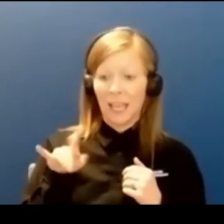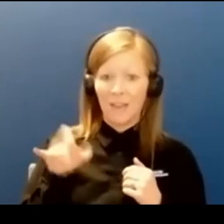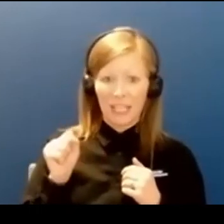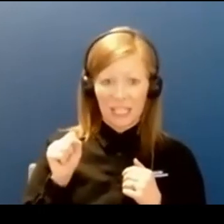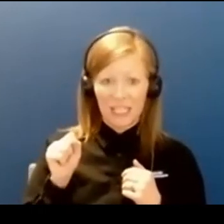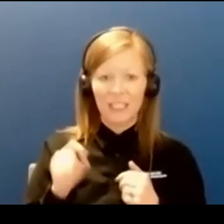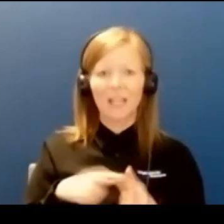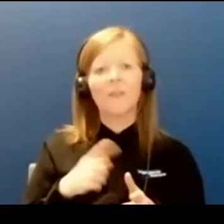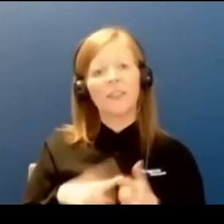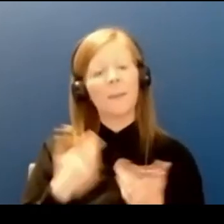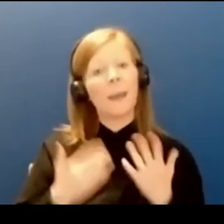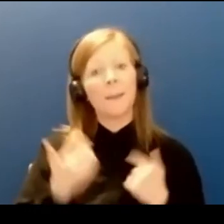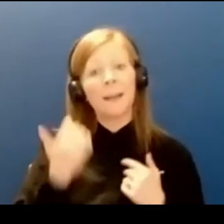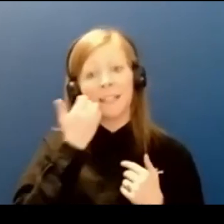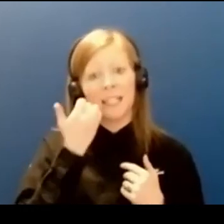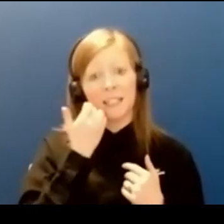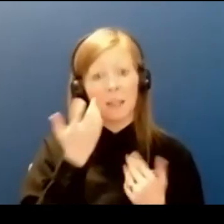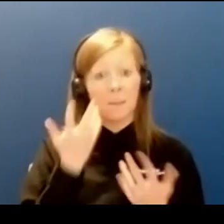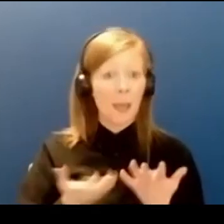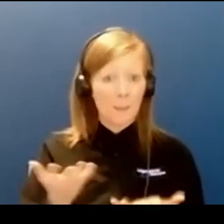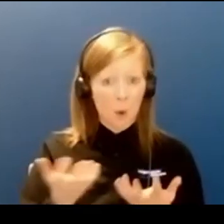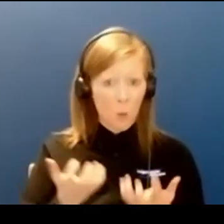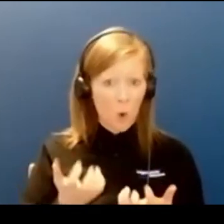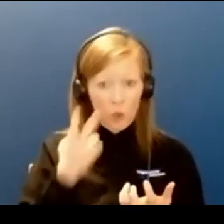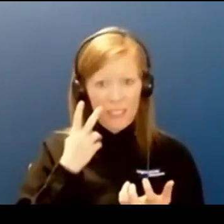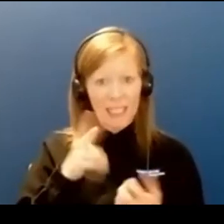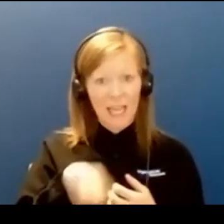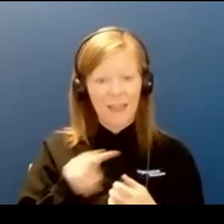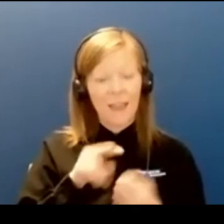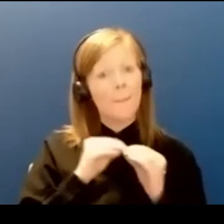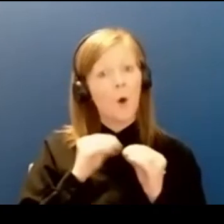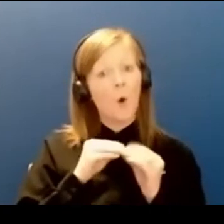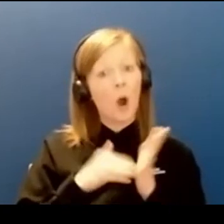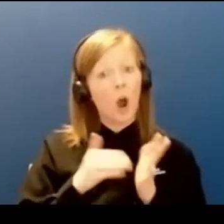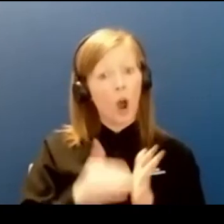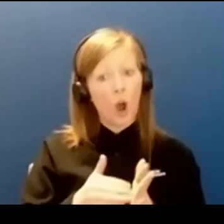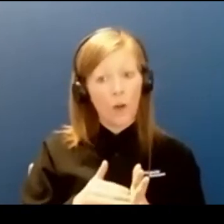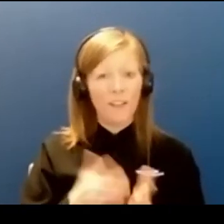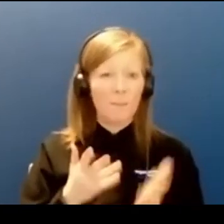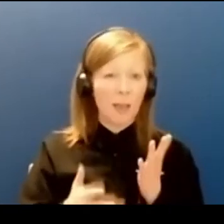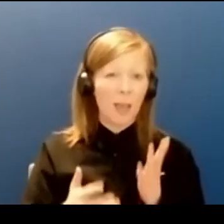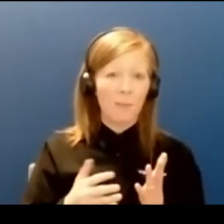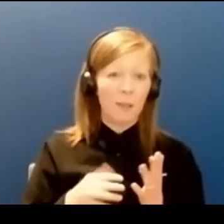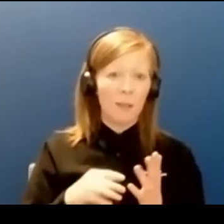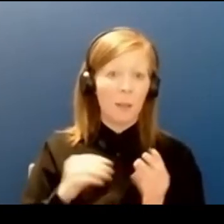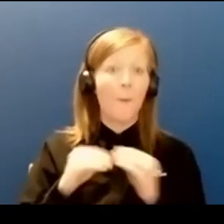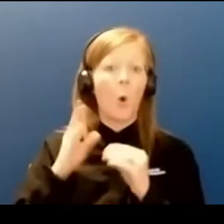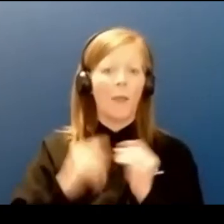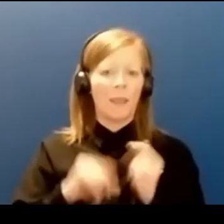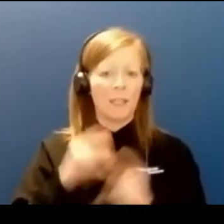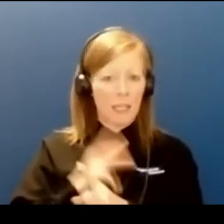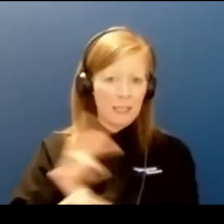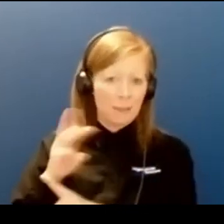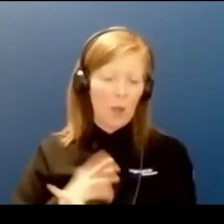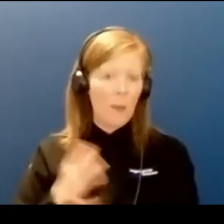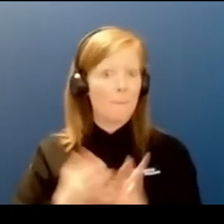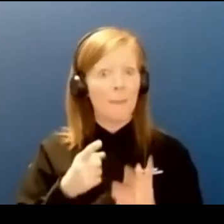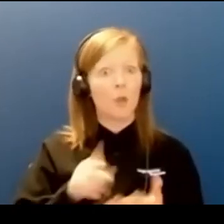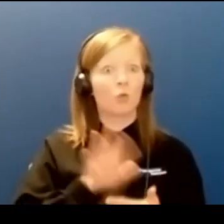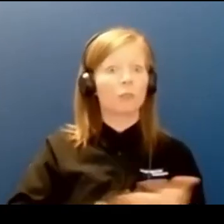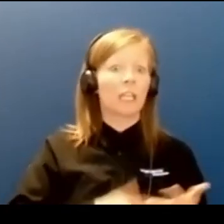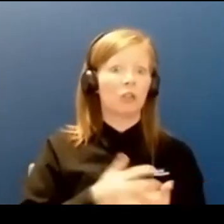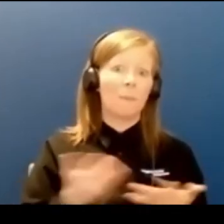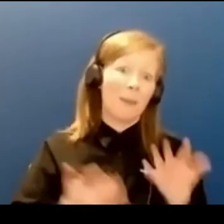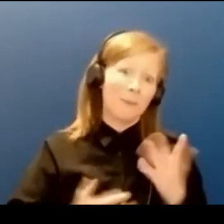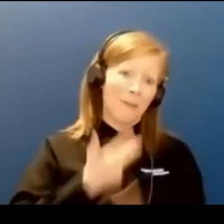the dentist may actually want to start seeing them for cleanings more often than every 6 months. So they may put you on the hygiene schedule every